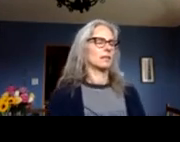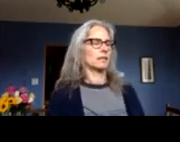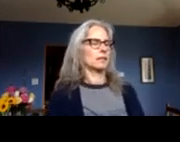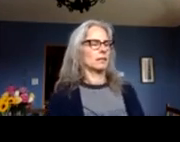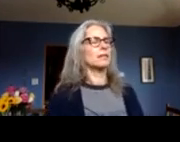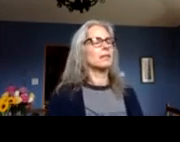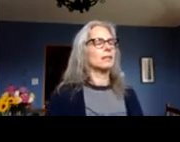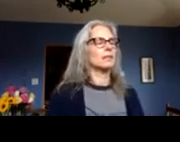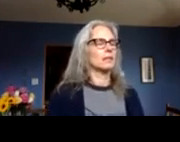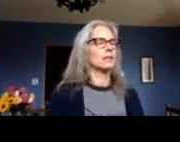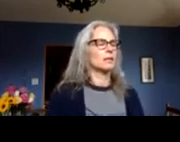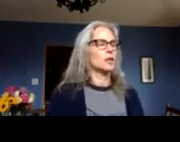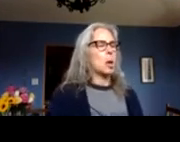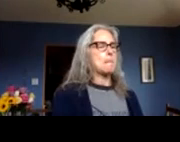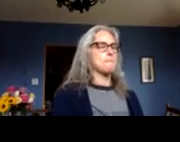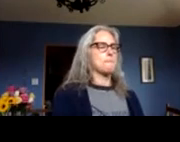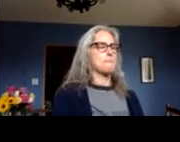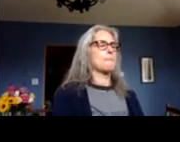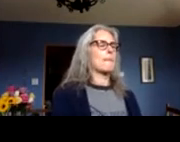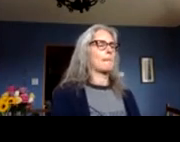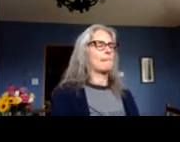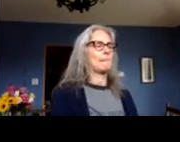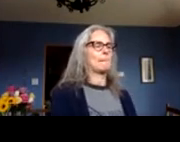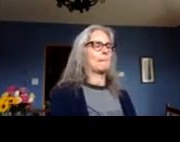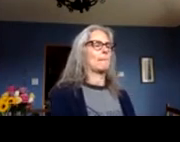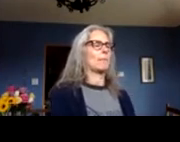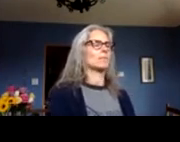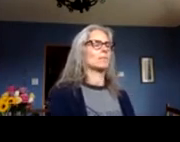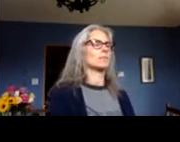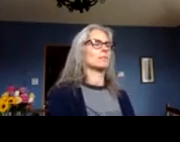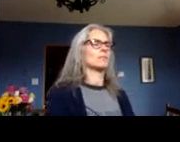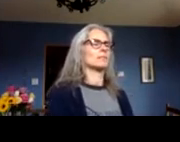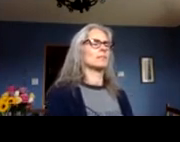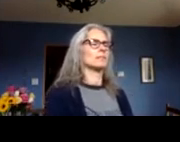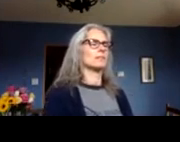Edpuzzle for like videos and stuff, and so having them get logged into Edpuzzle and practicing an activity there.